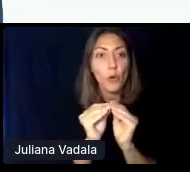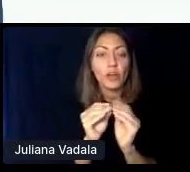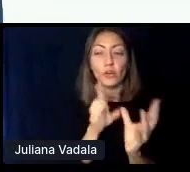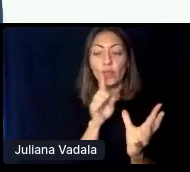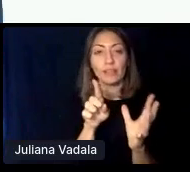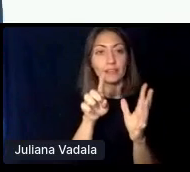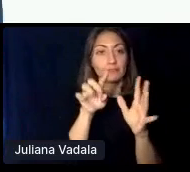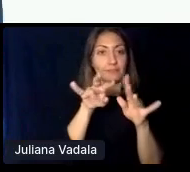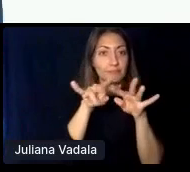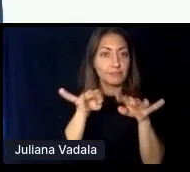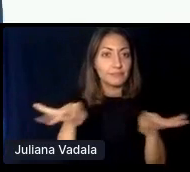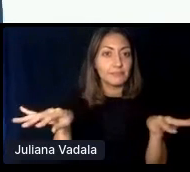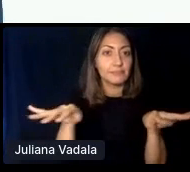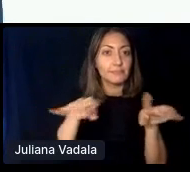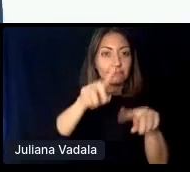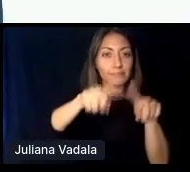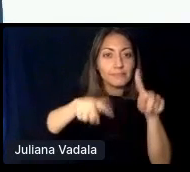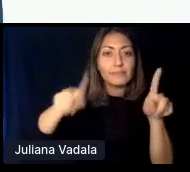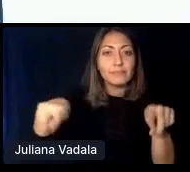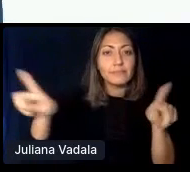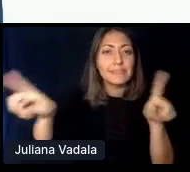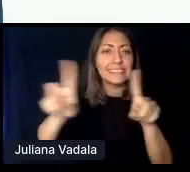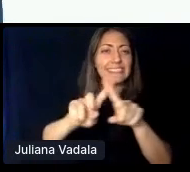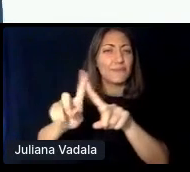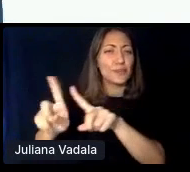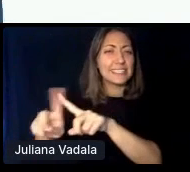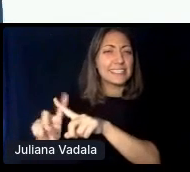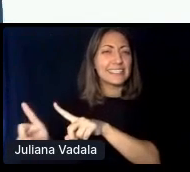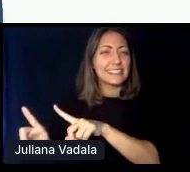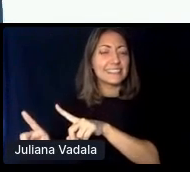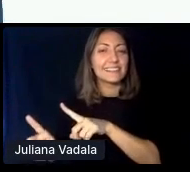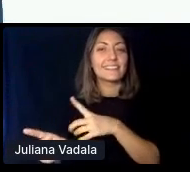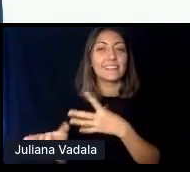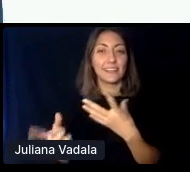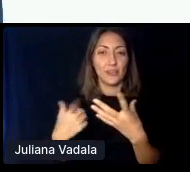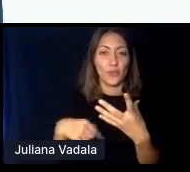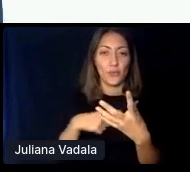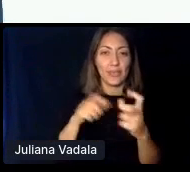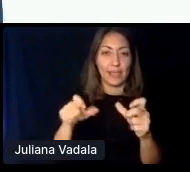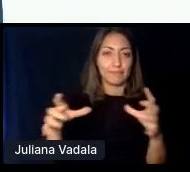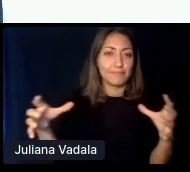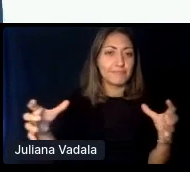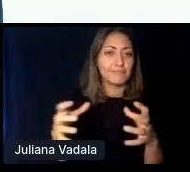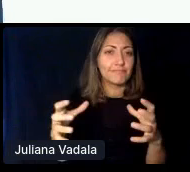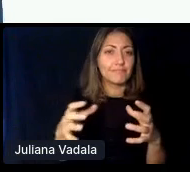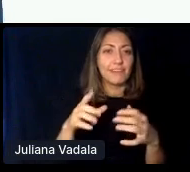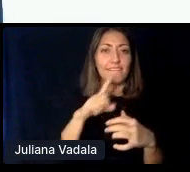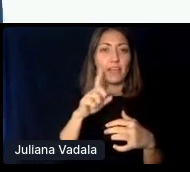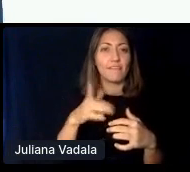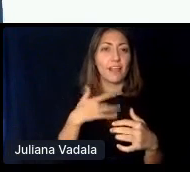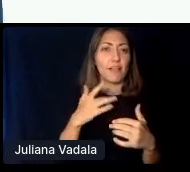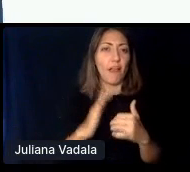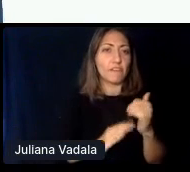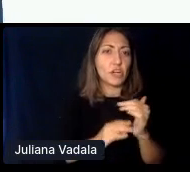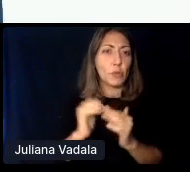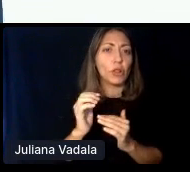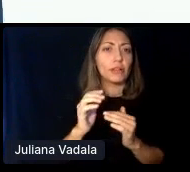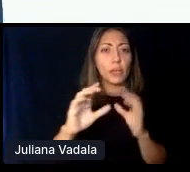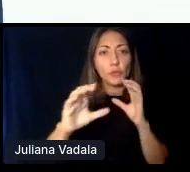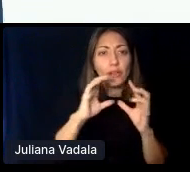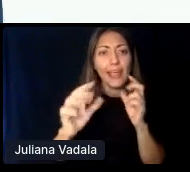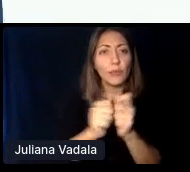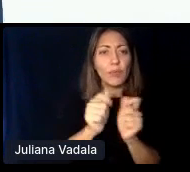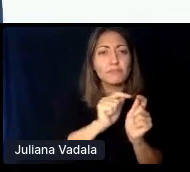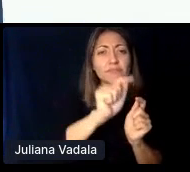that we are comfortable communicating across, rather than looking to get it done and be